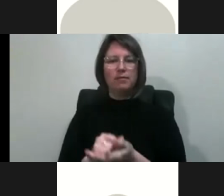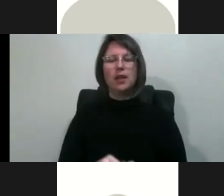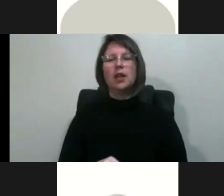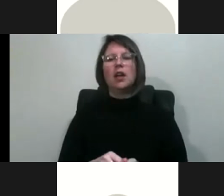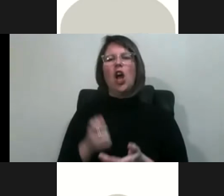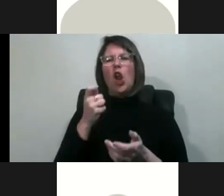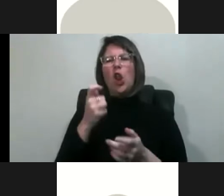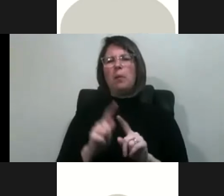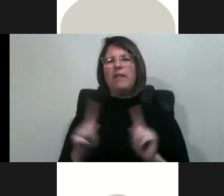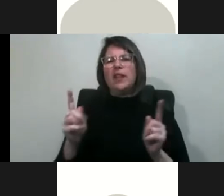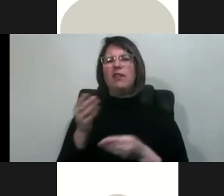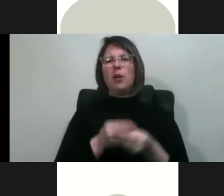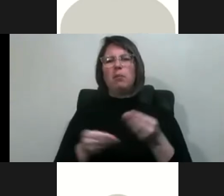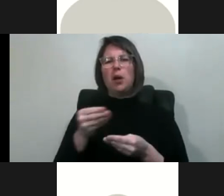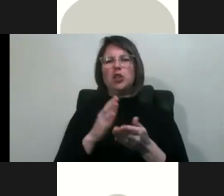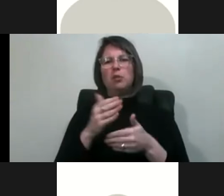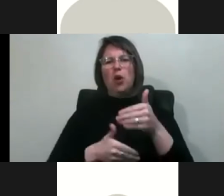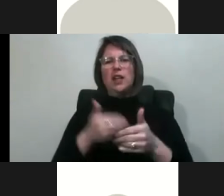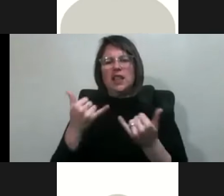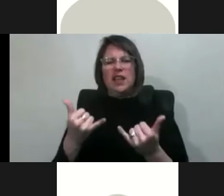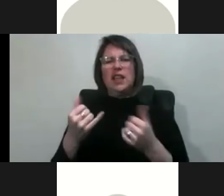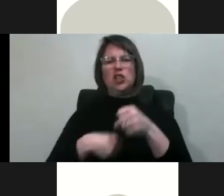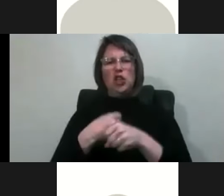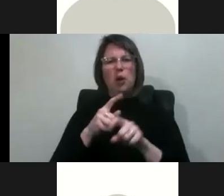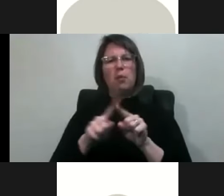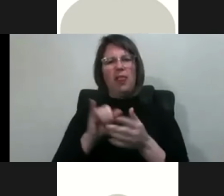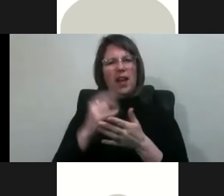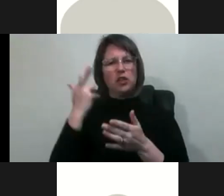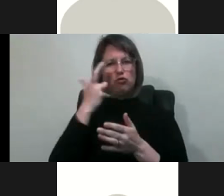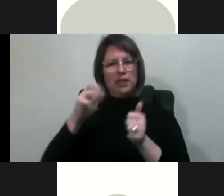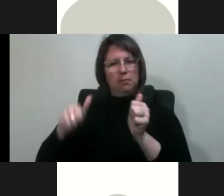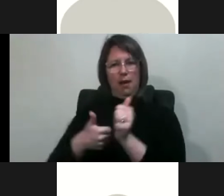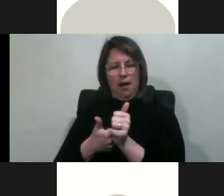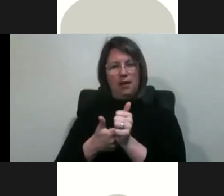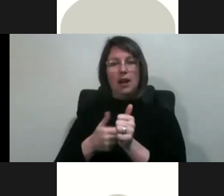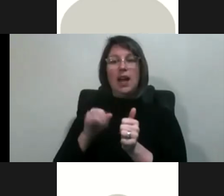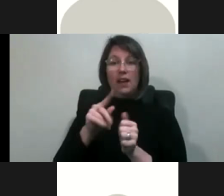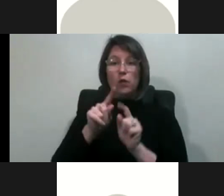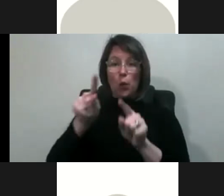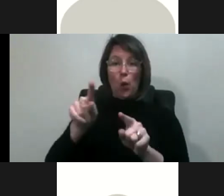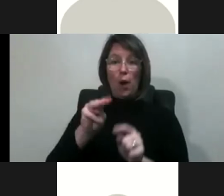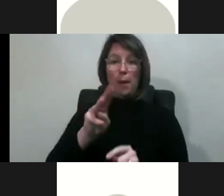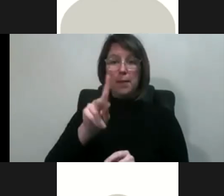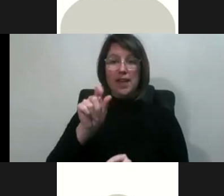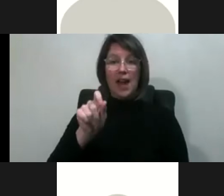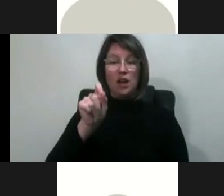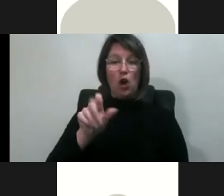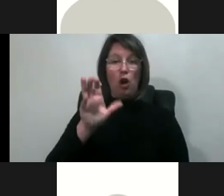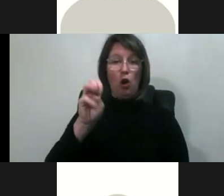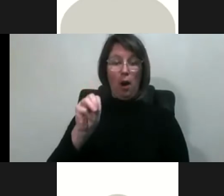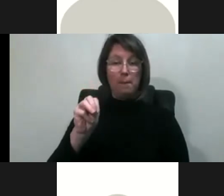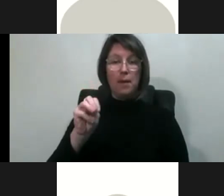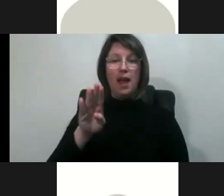it's a little bit of a different budget process this year, but that's the reason why. So if you go to mbta.com on the